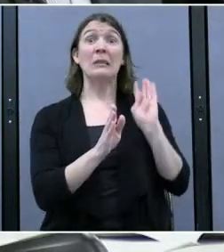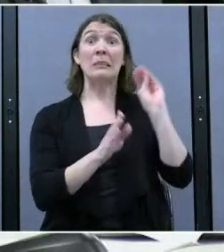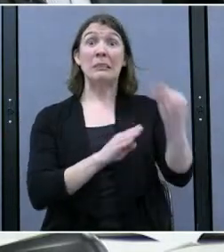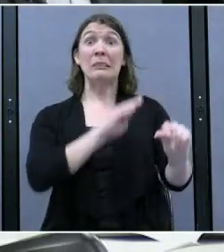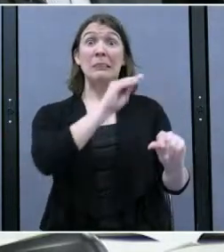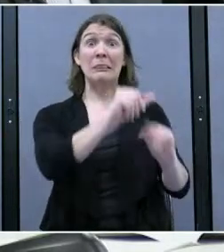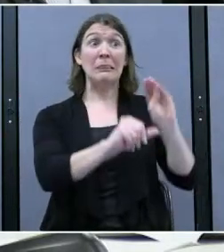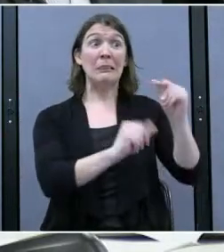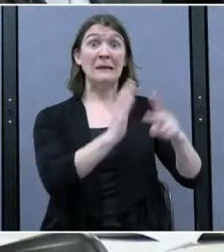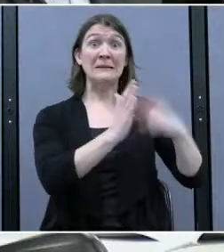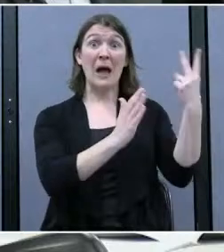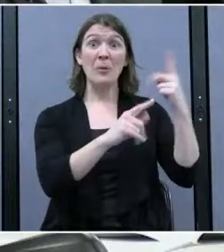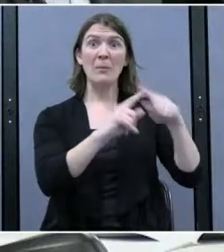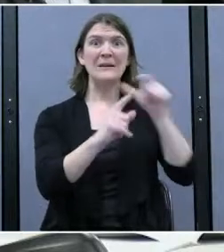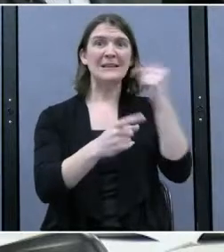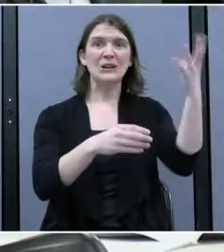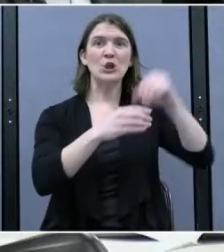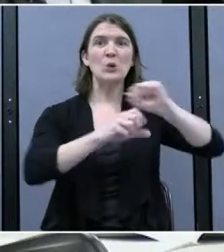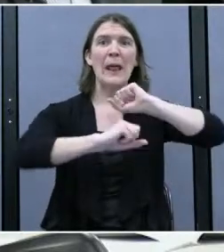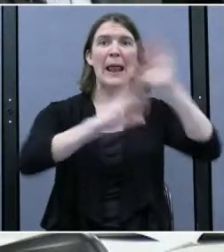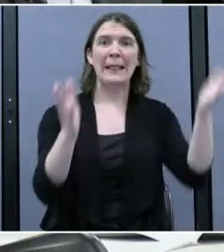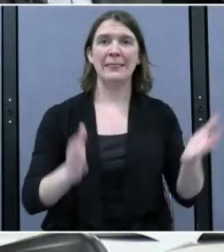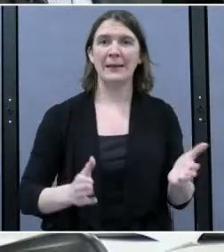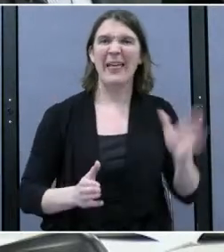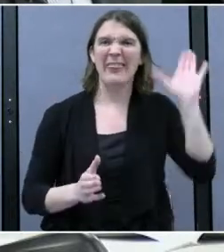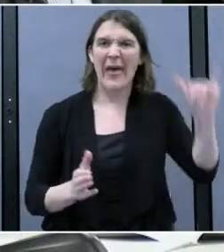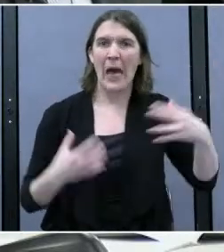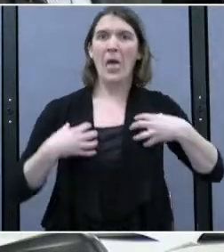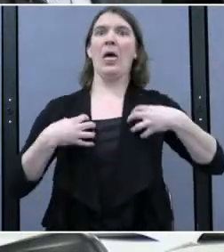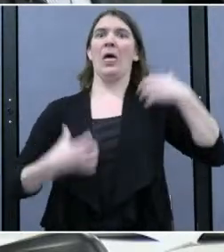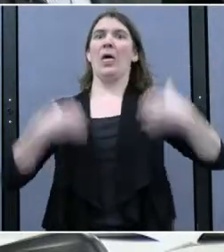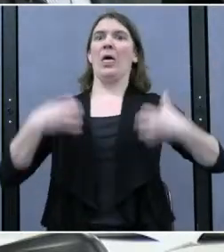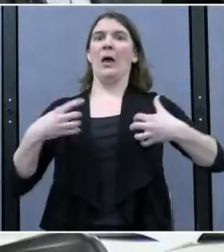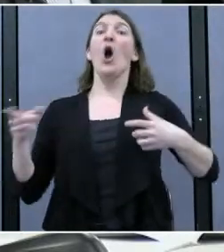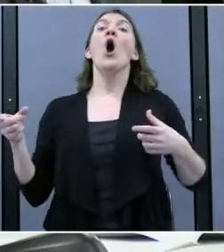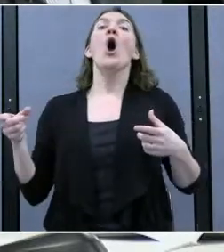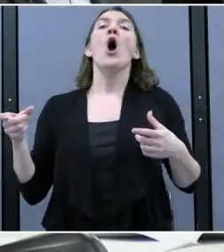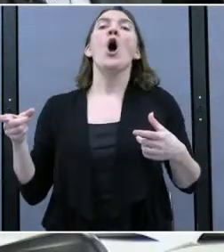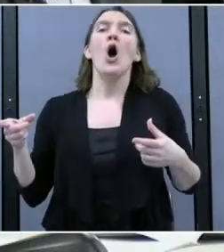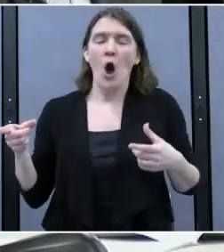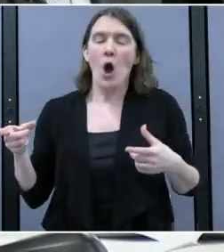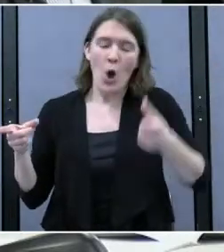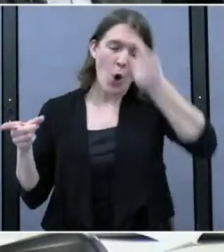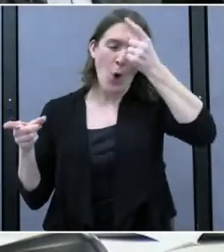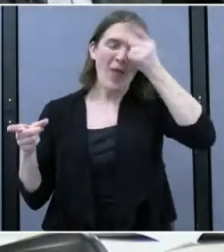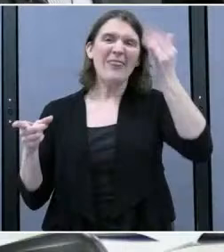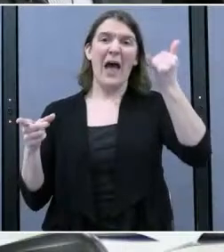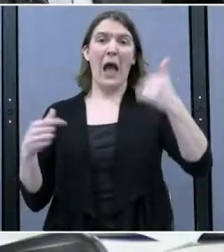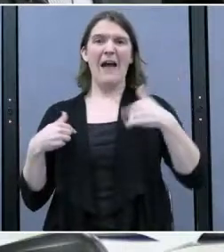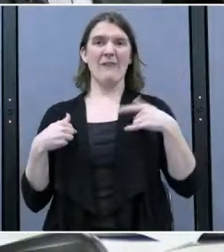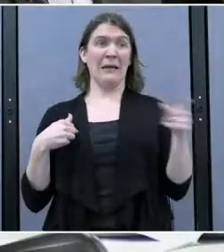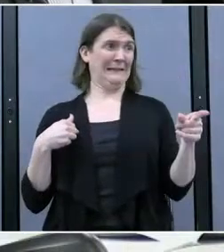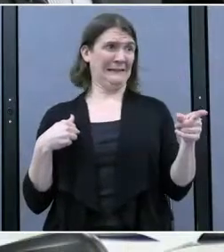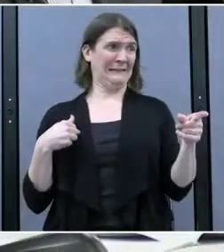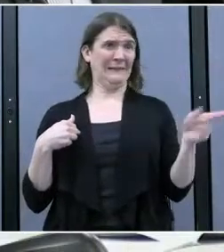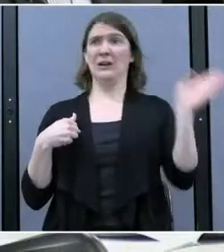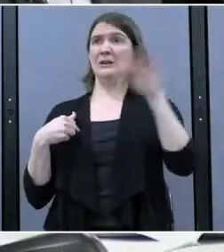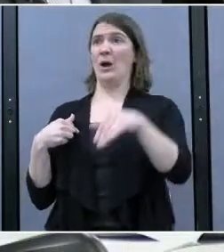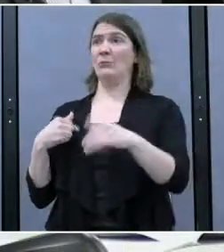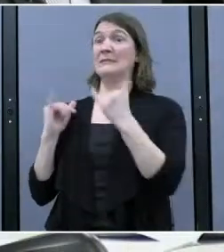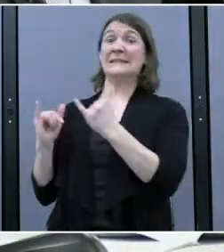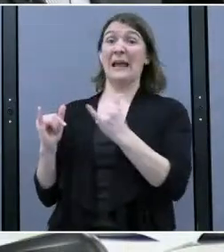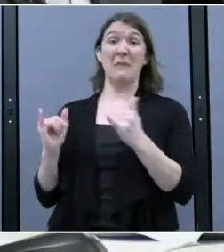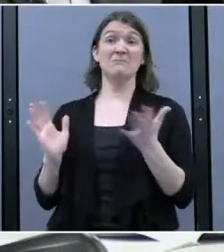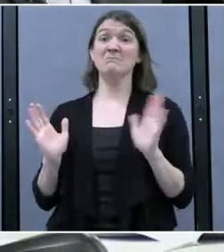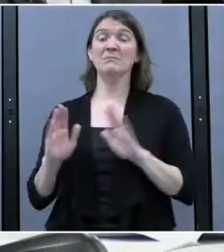level of service that didn't even include trash pickup. That's what I was trying and we to get didn't at. feel, I didn't feel good about that. I didn't either. Yeah.